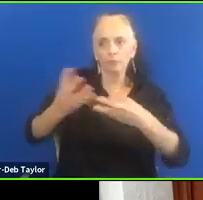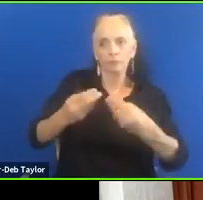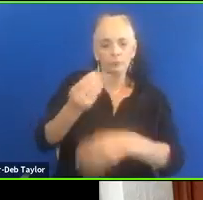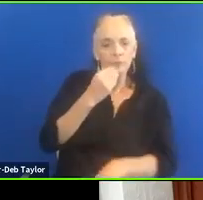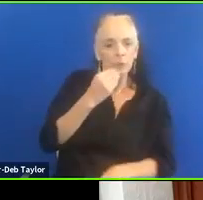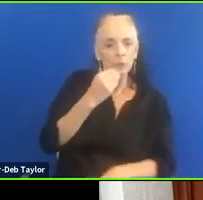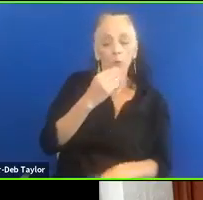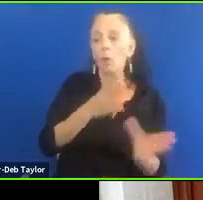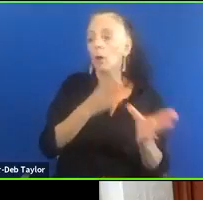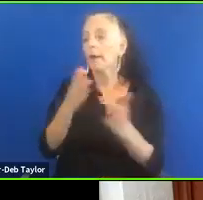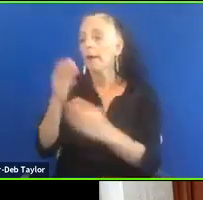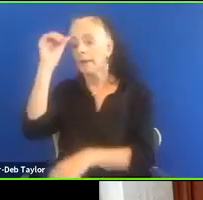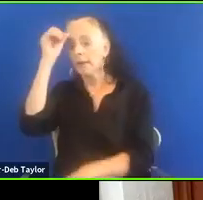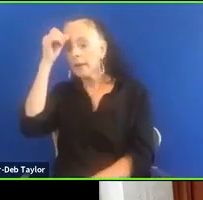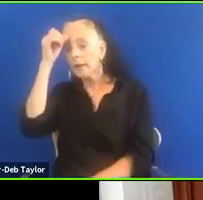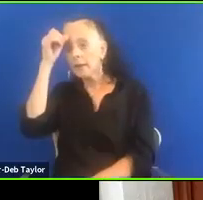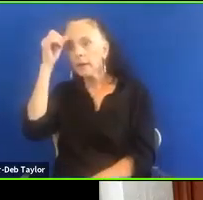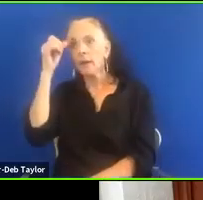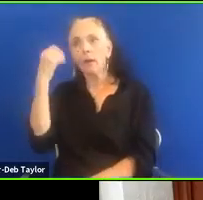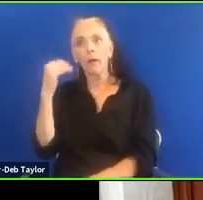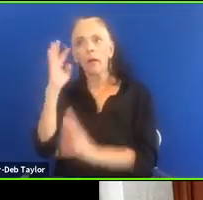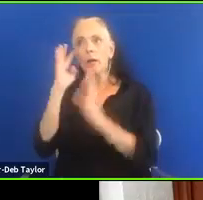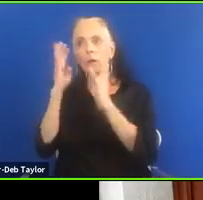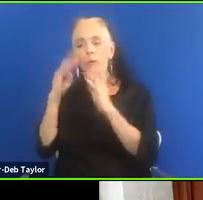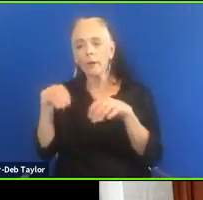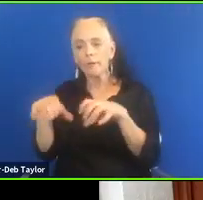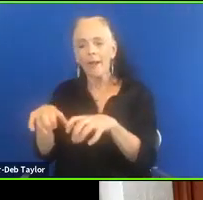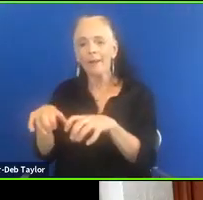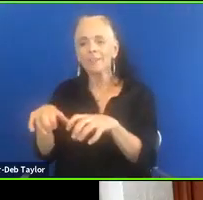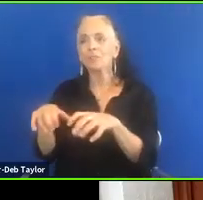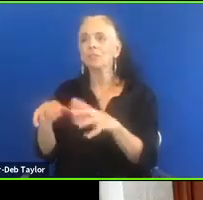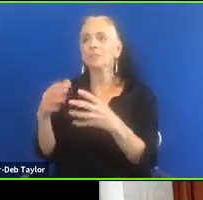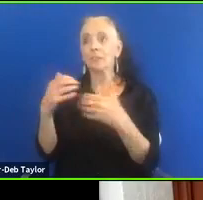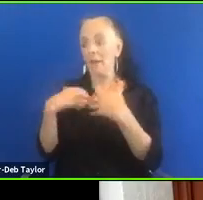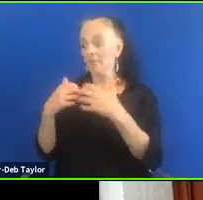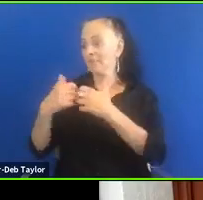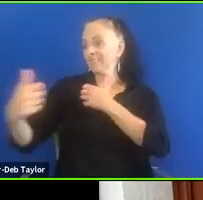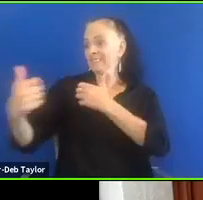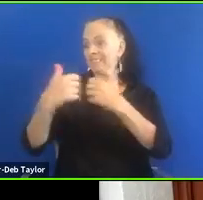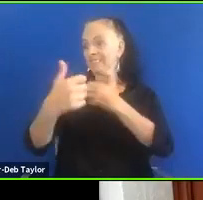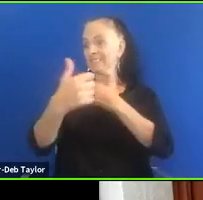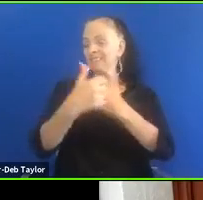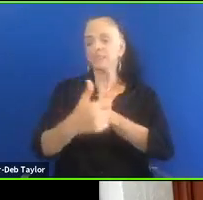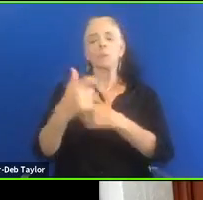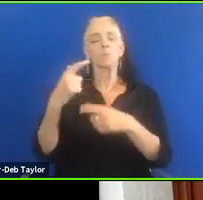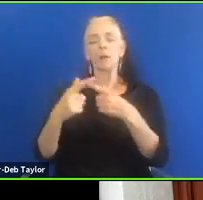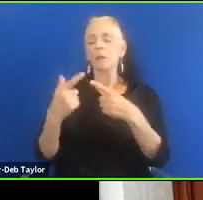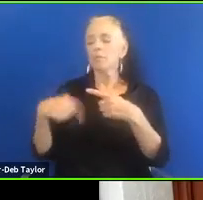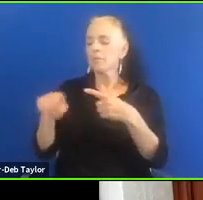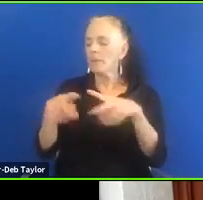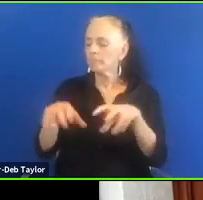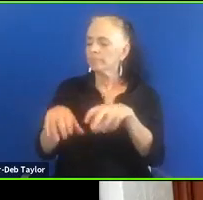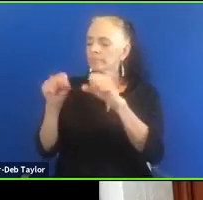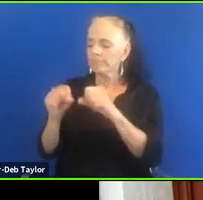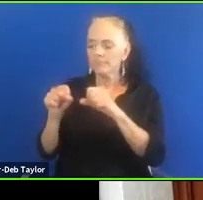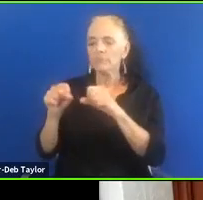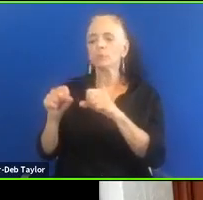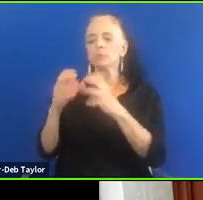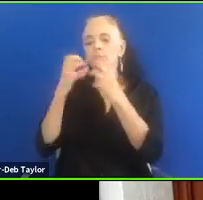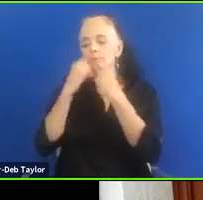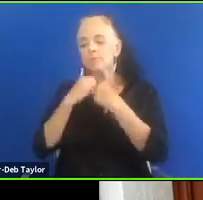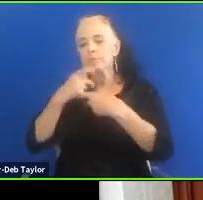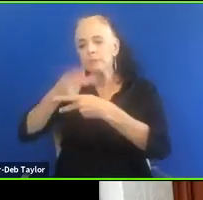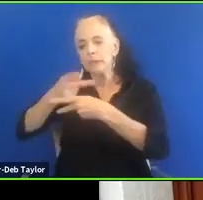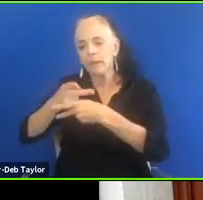in this time of physical distancing that still express deep solidarity and care for their communities and the people around them. And